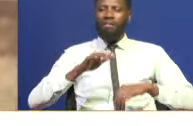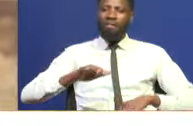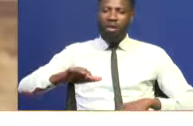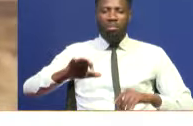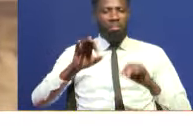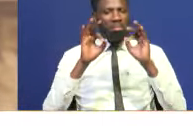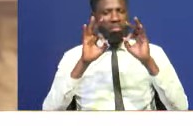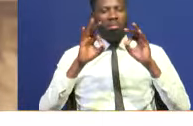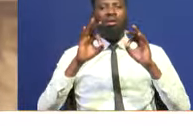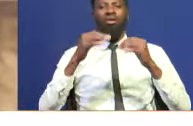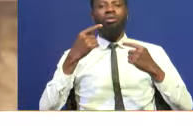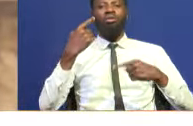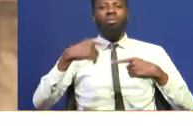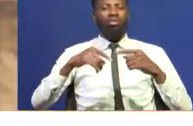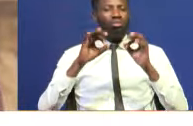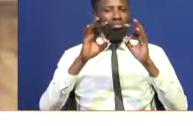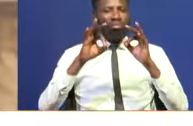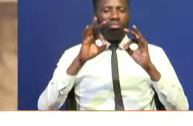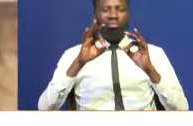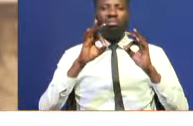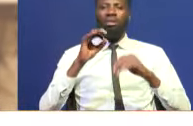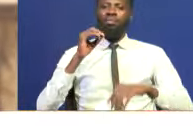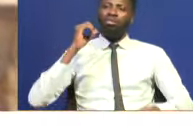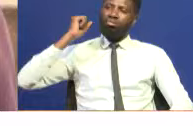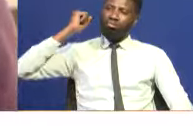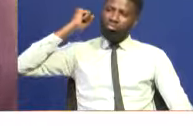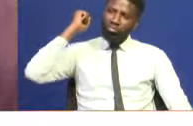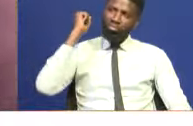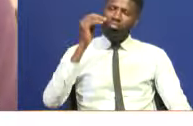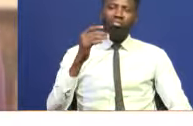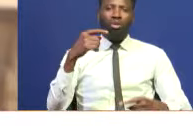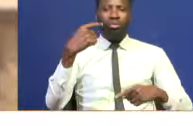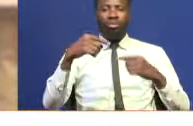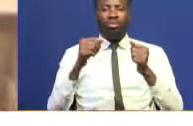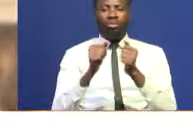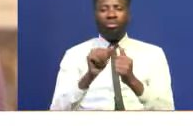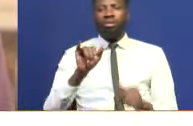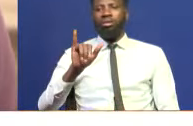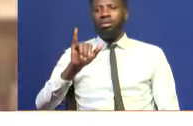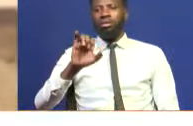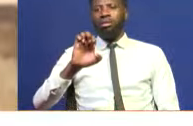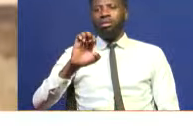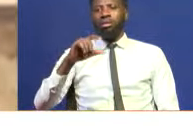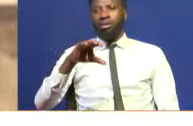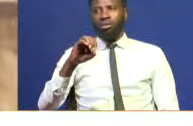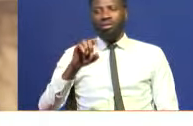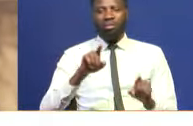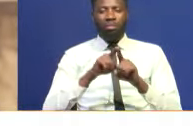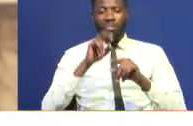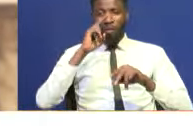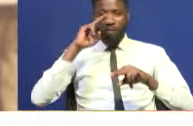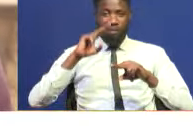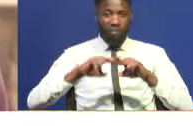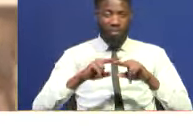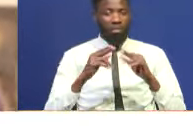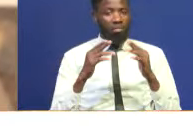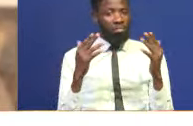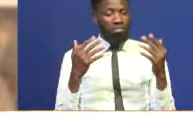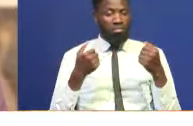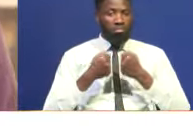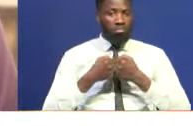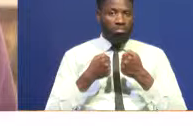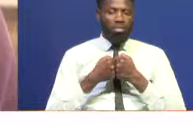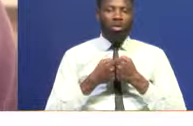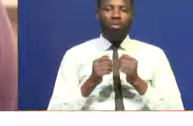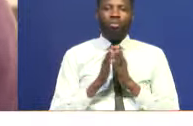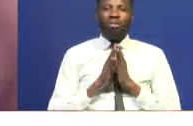a really good competition too. So I'm competing in the javelin throw. You have Julius Diego as a local hero, so that's also fun if you have like local heroes